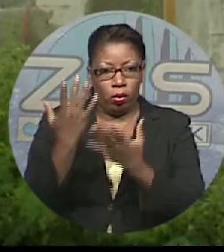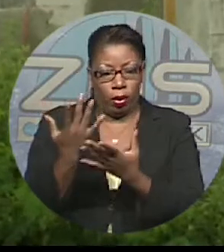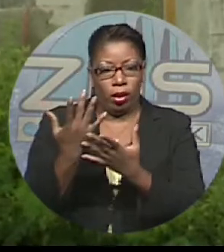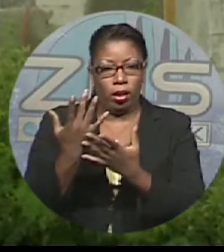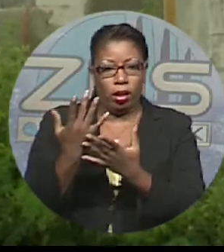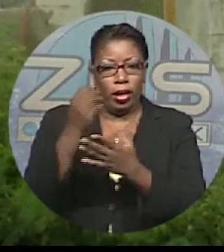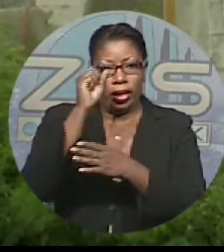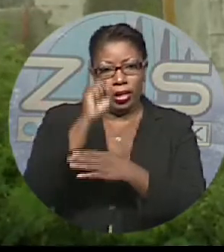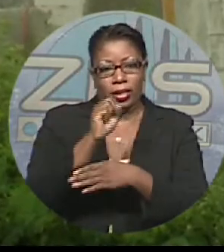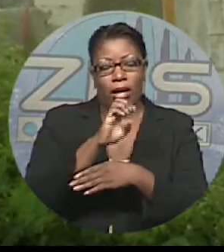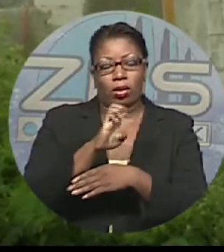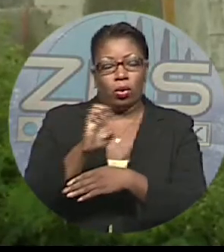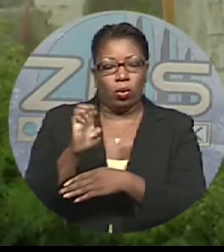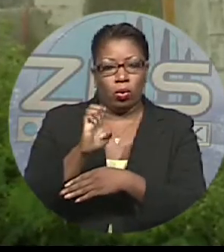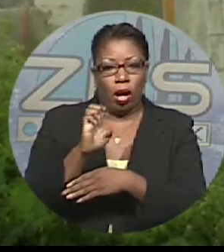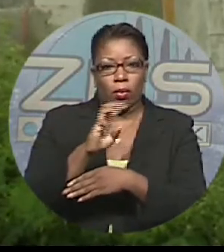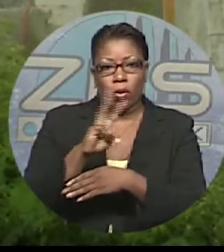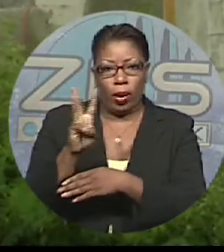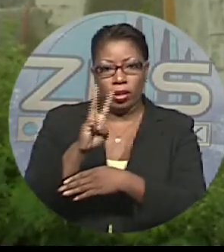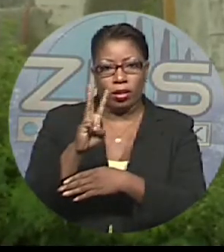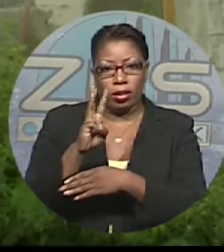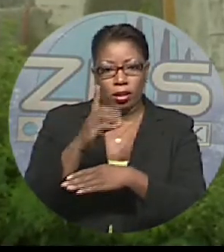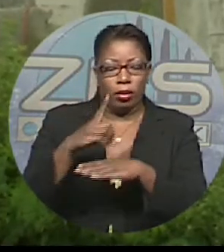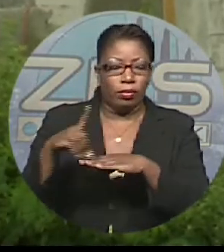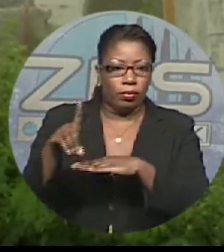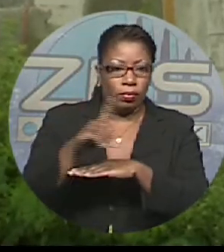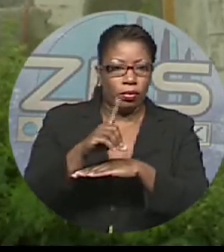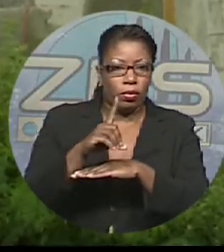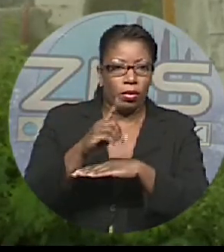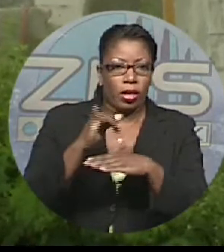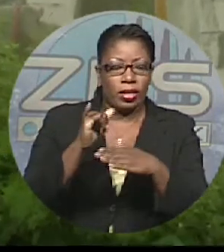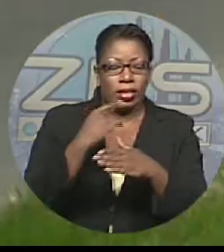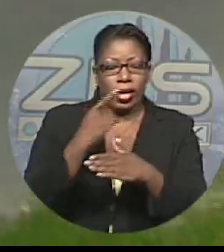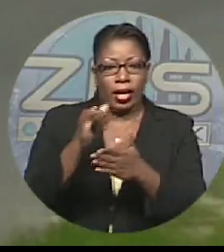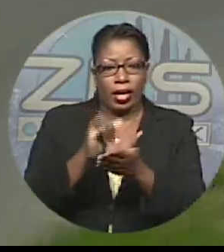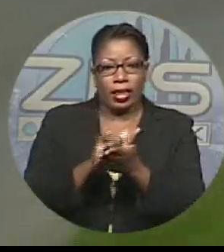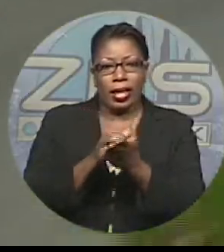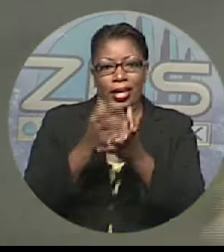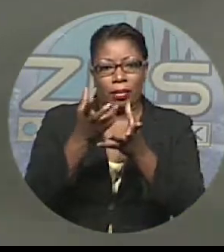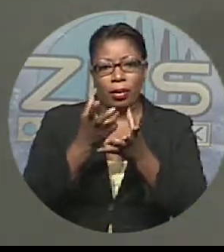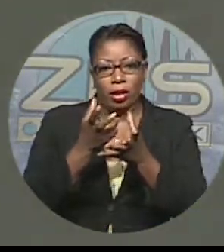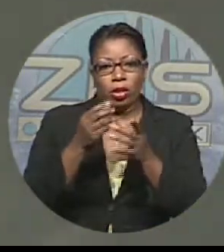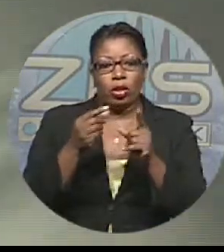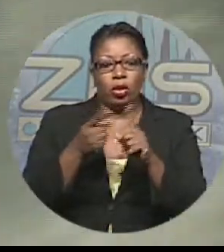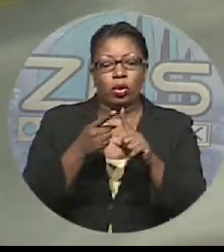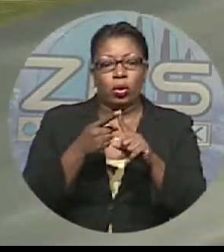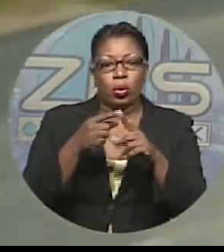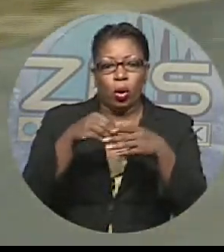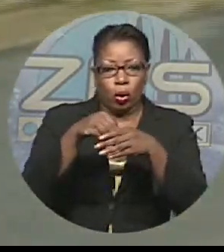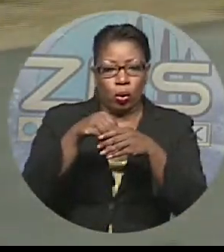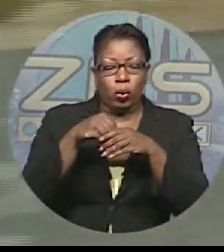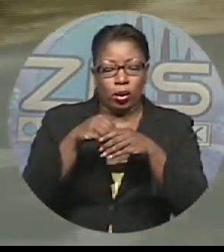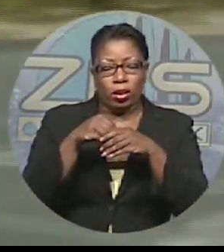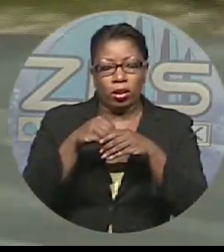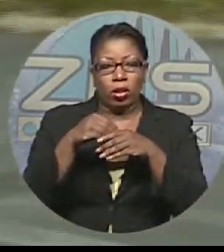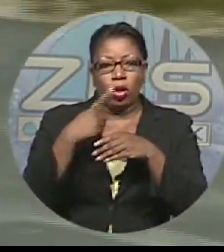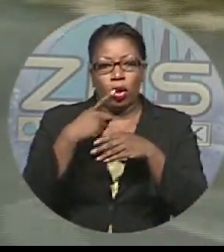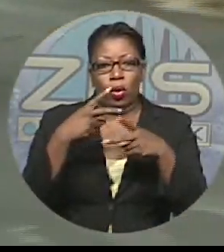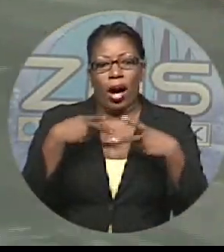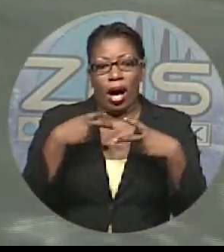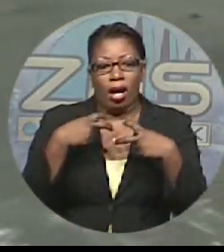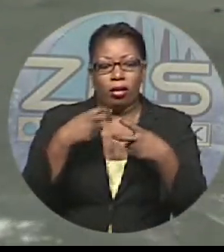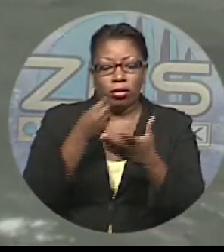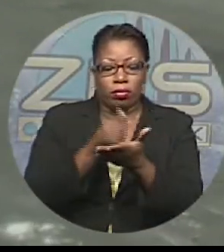in southwestern New Providence, Housing Minister Kendra Dorsett is appealing to its current homeowners who are experiencing financial challenges